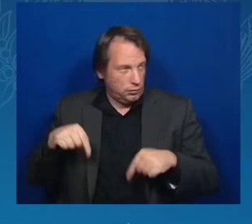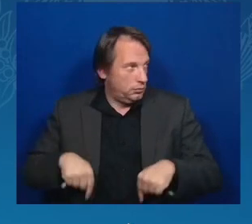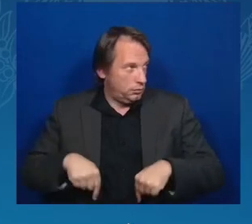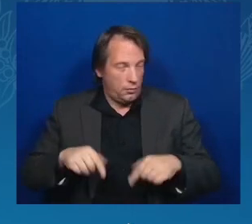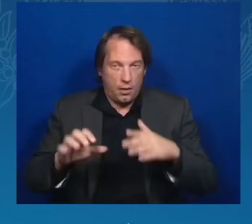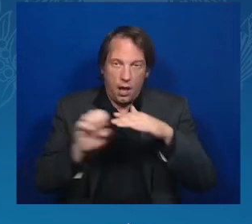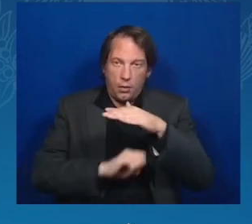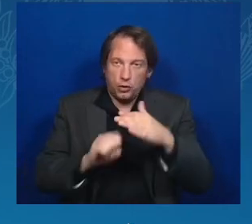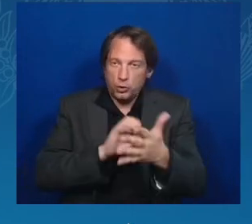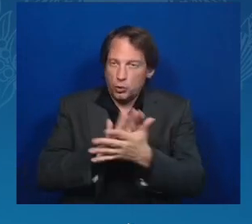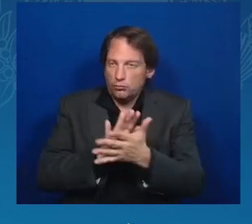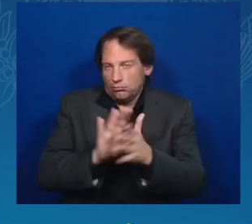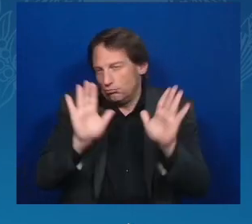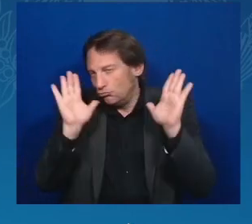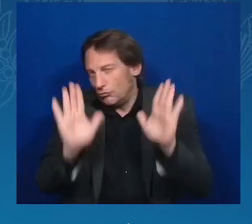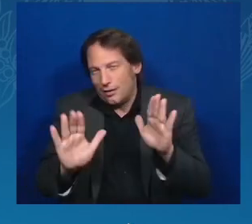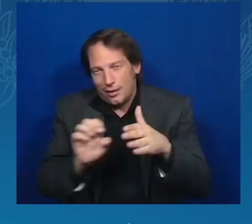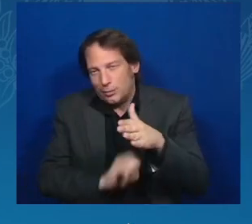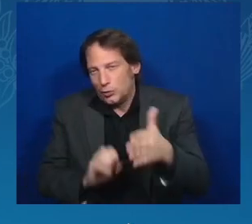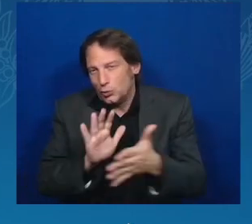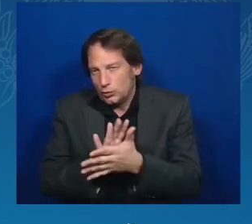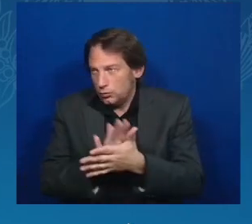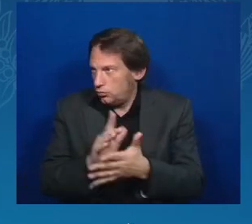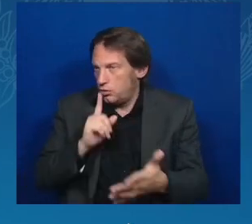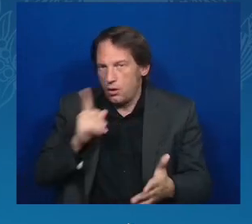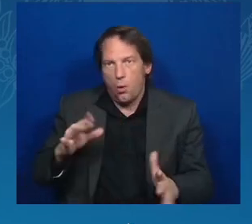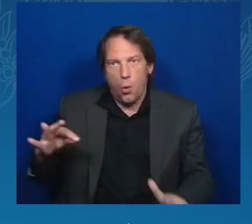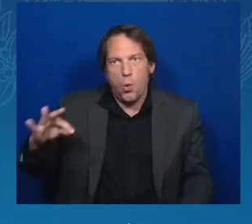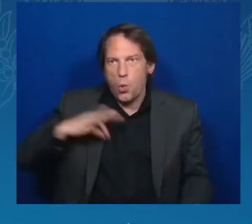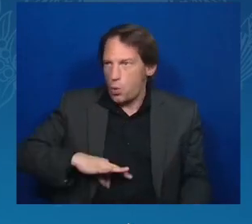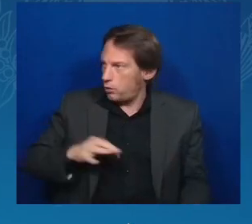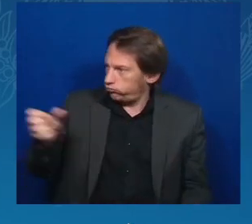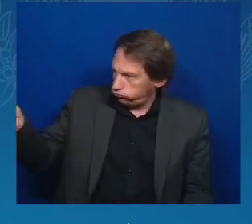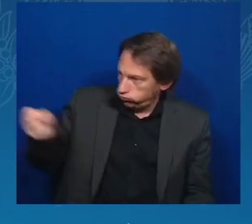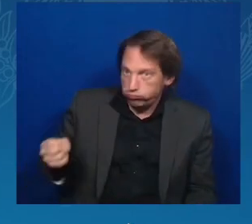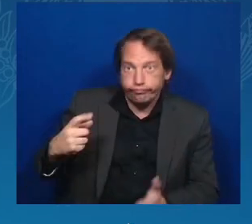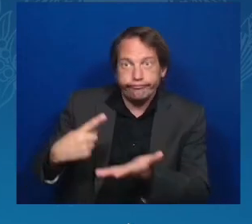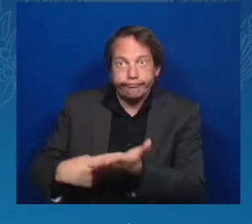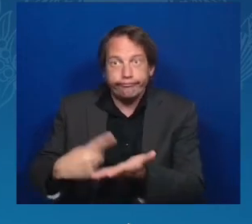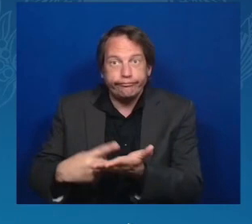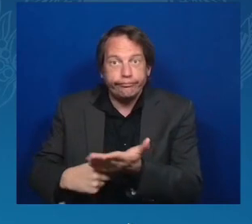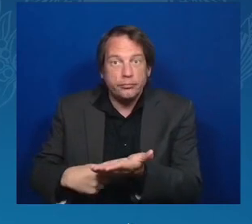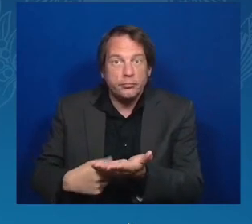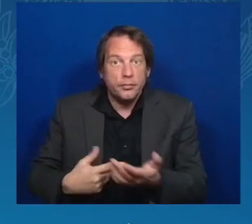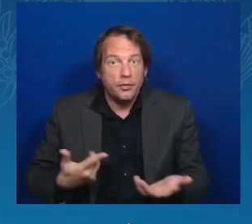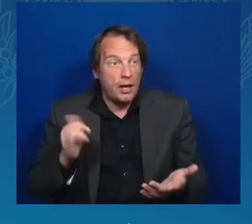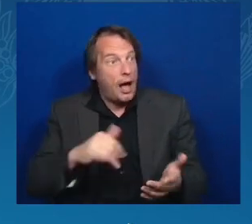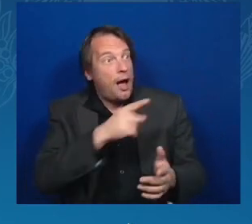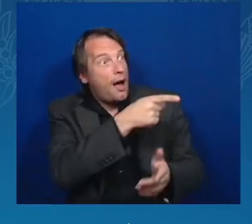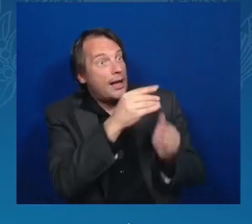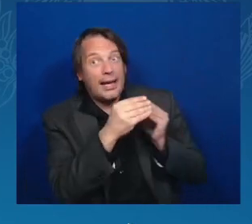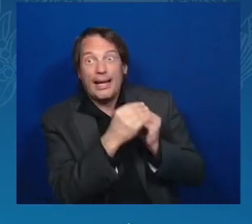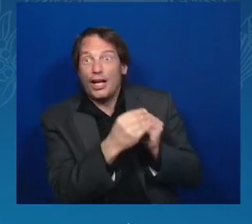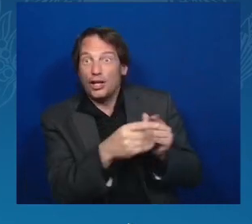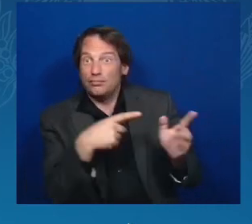plus. So this is the kind of leadership that I think is especially, and you, Madam Vice President, have